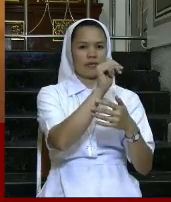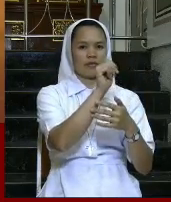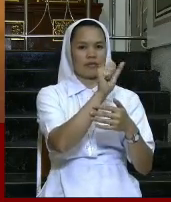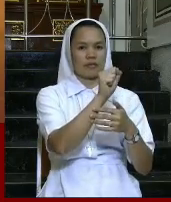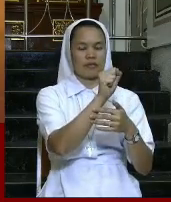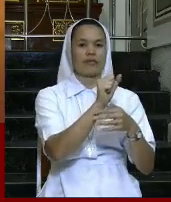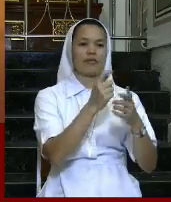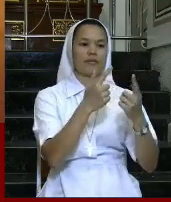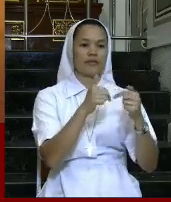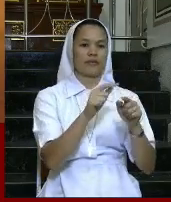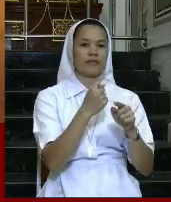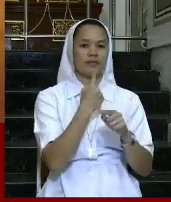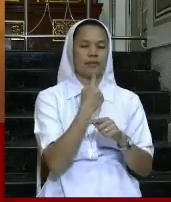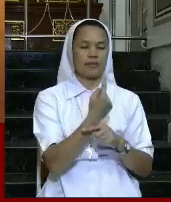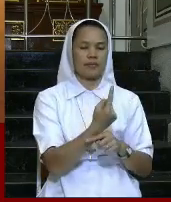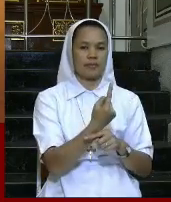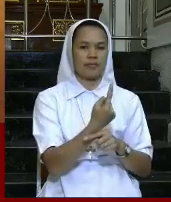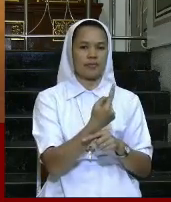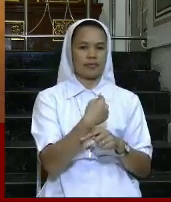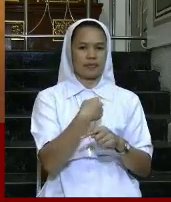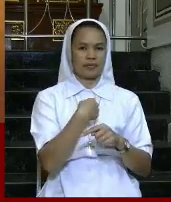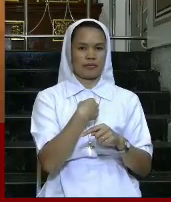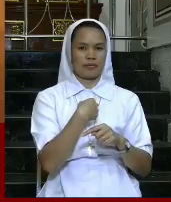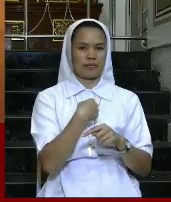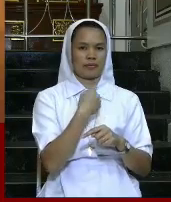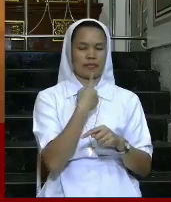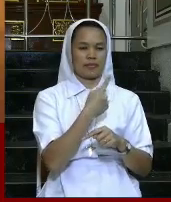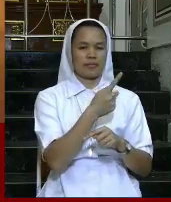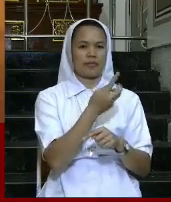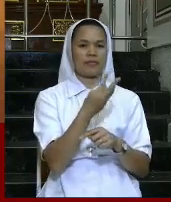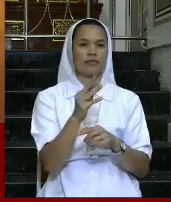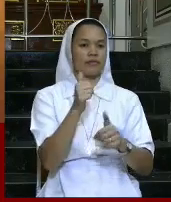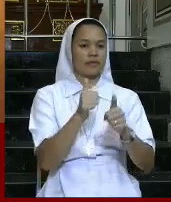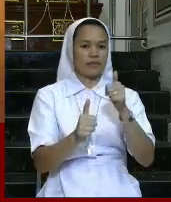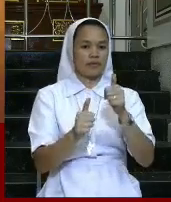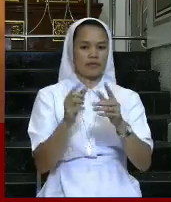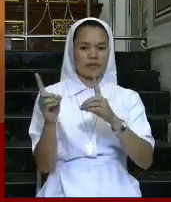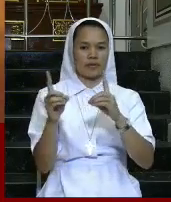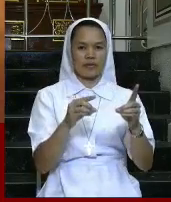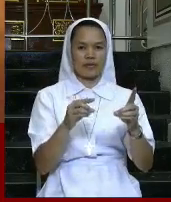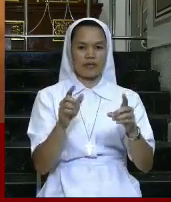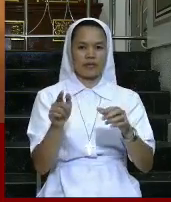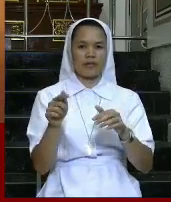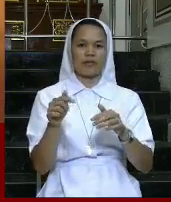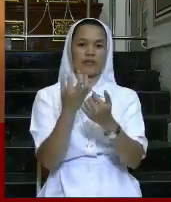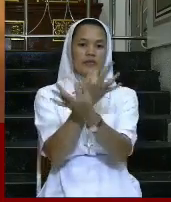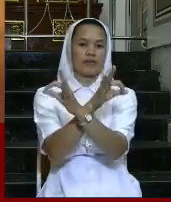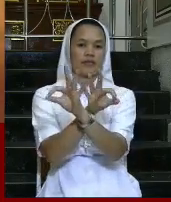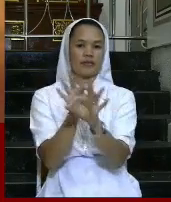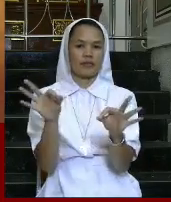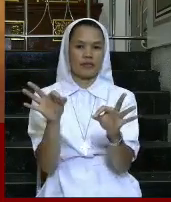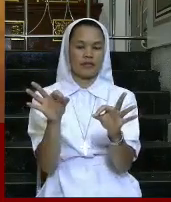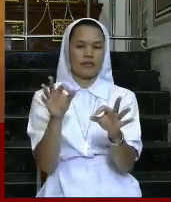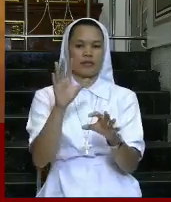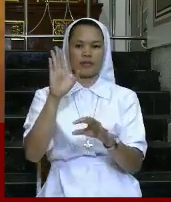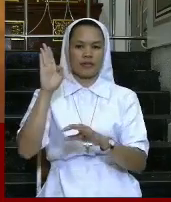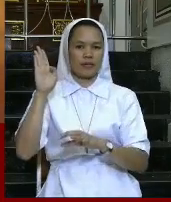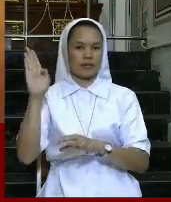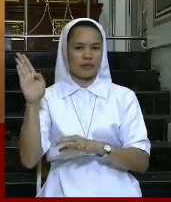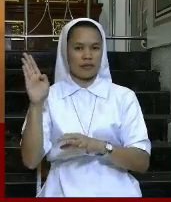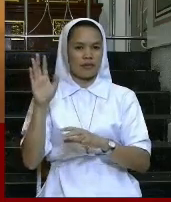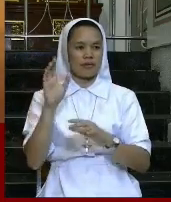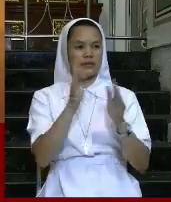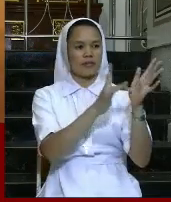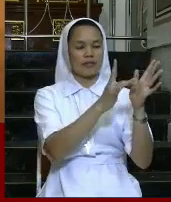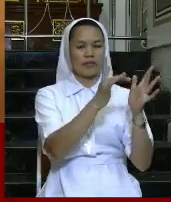when they had assembled, Pilate said to them, which one do you want me to release to you, Barabbas or